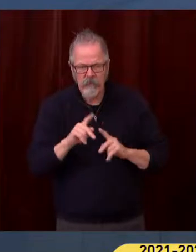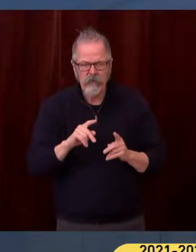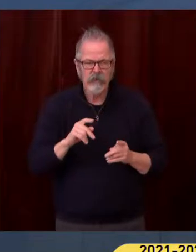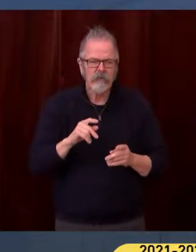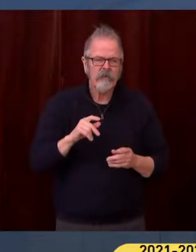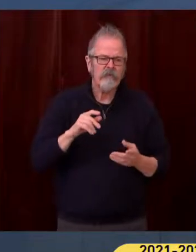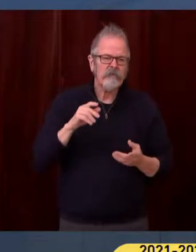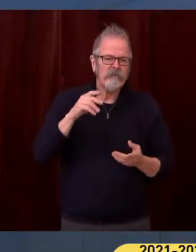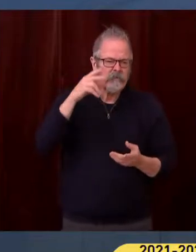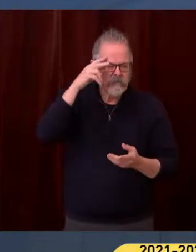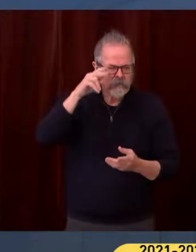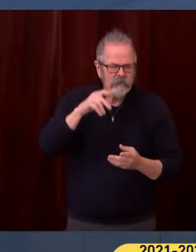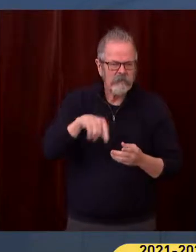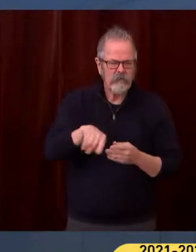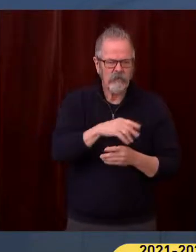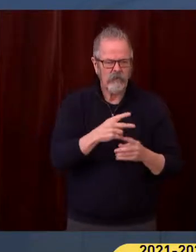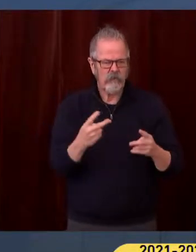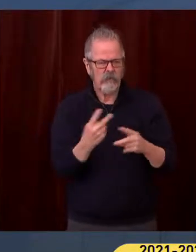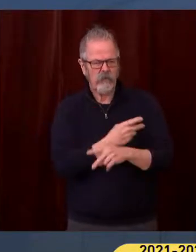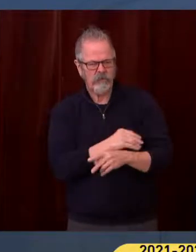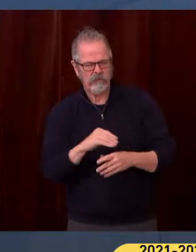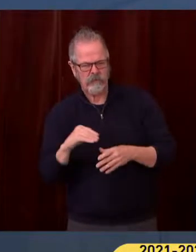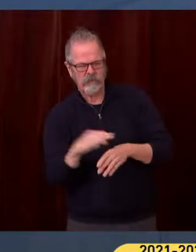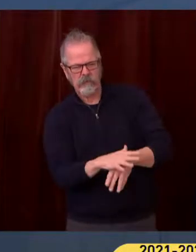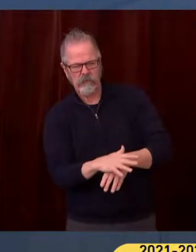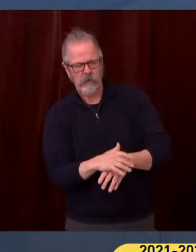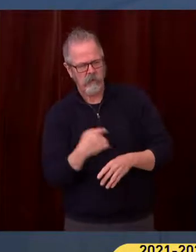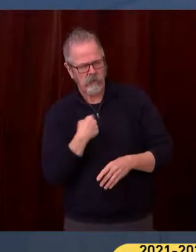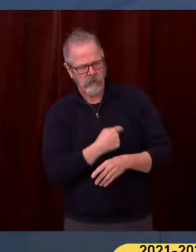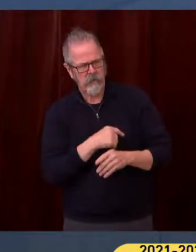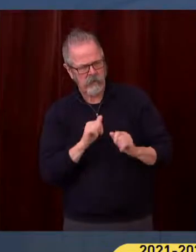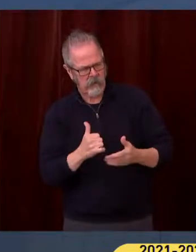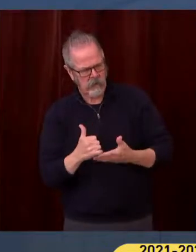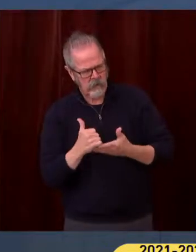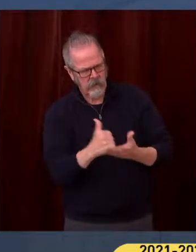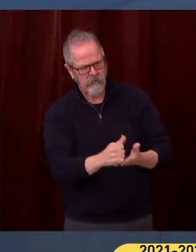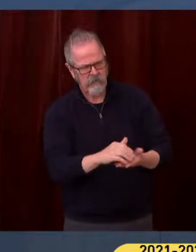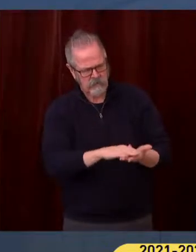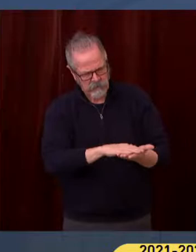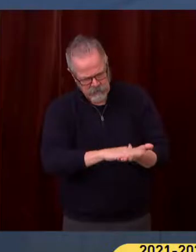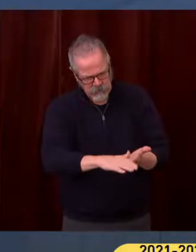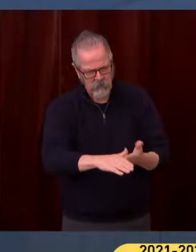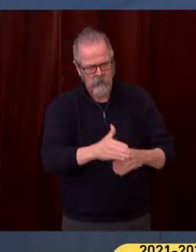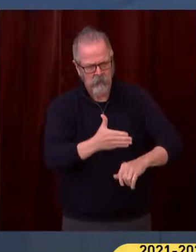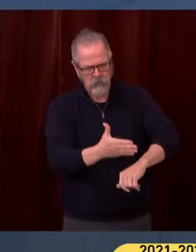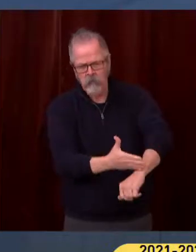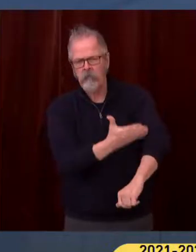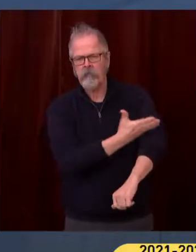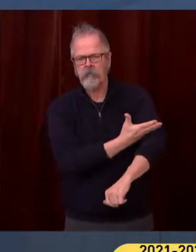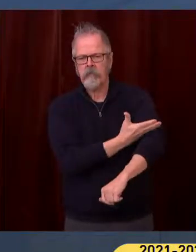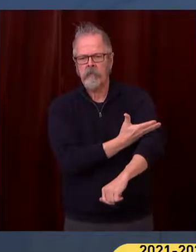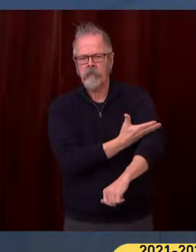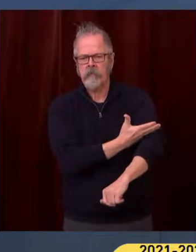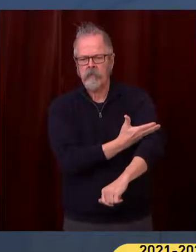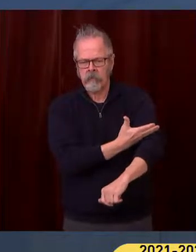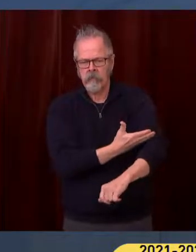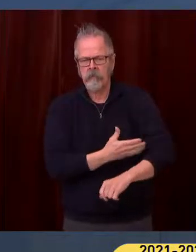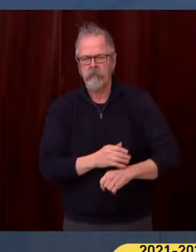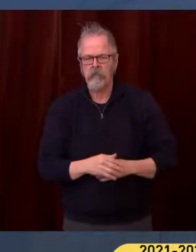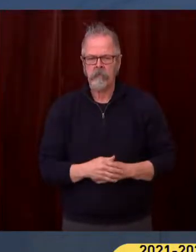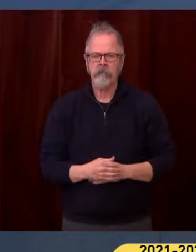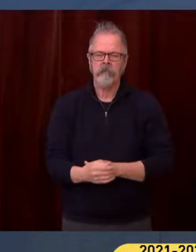rural economies, rural manufacturing, rural agriculture, rural timber jobs, because those are the sectors that produce the